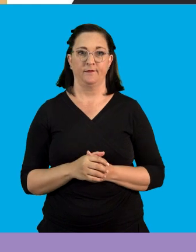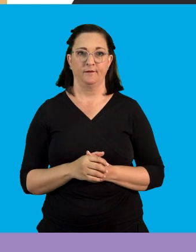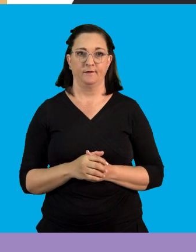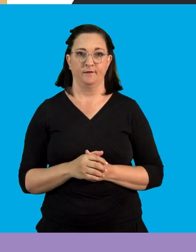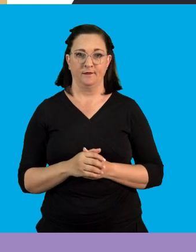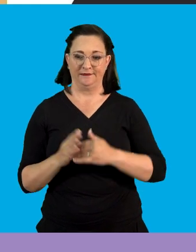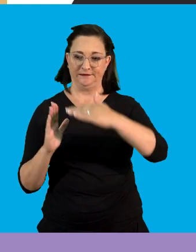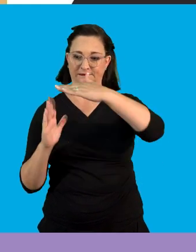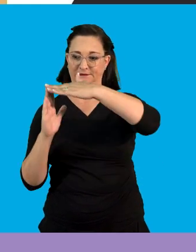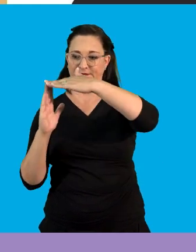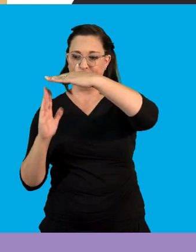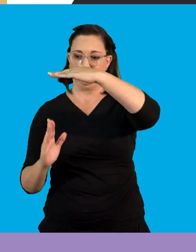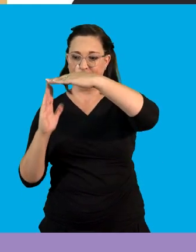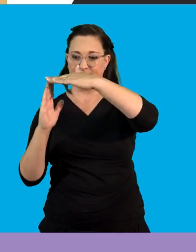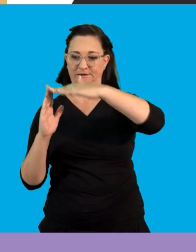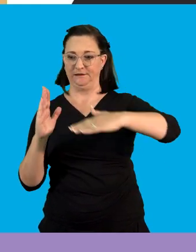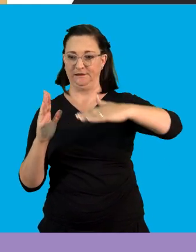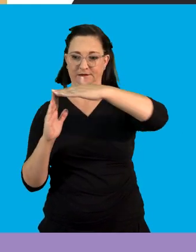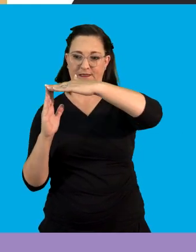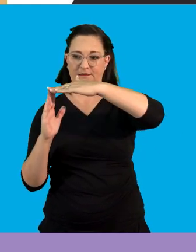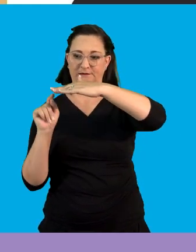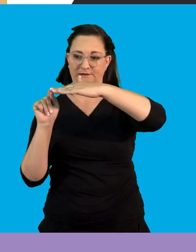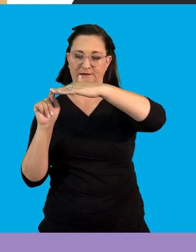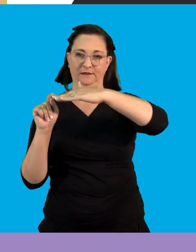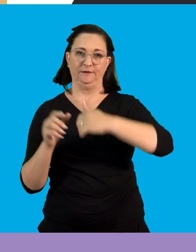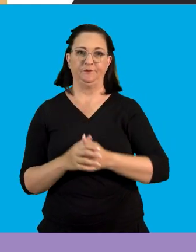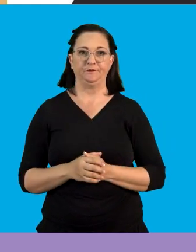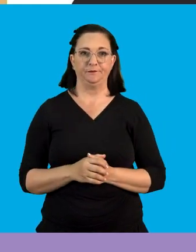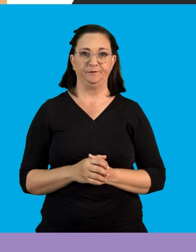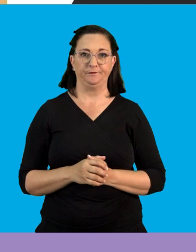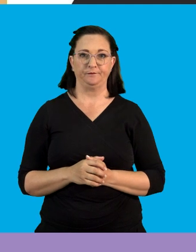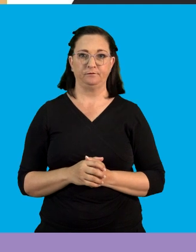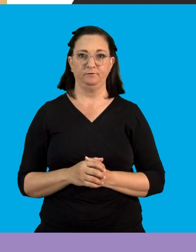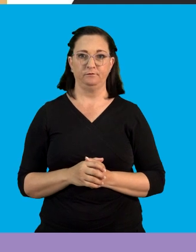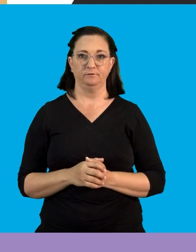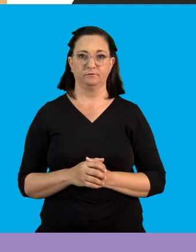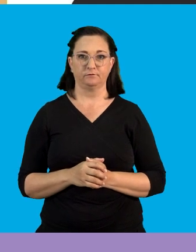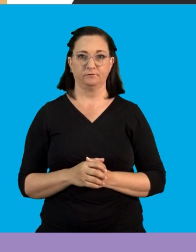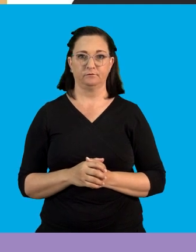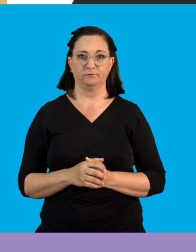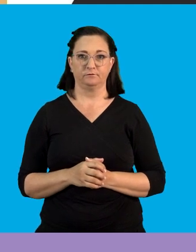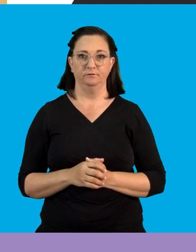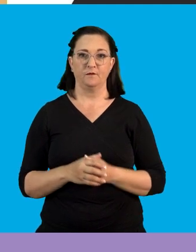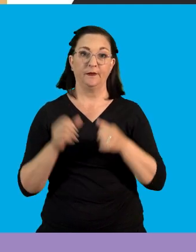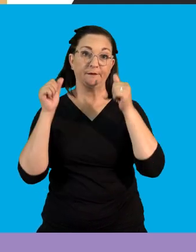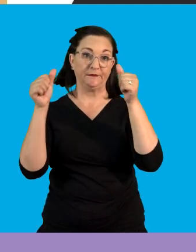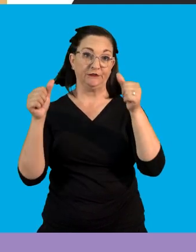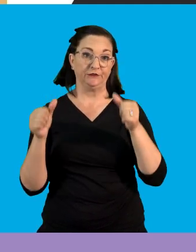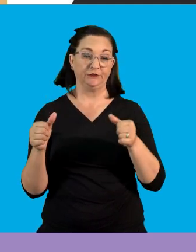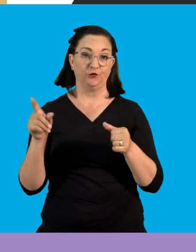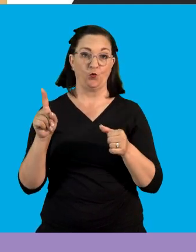the other 2 sides are adjacent and we're coming from the other side. An example of that, I've put a